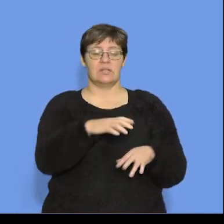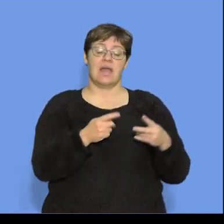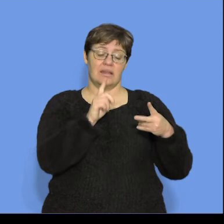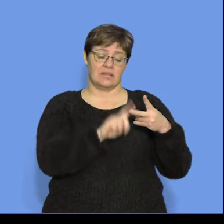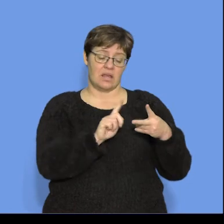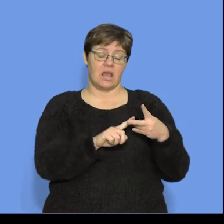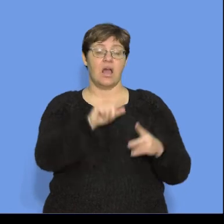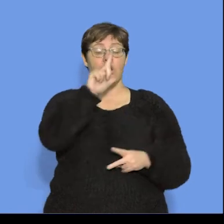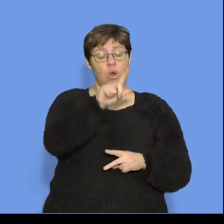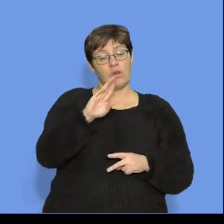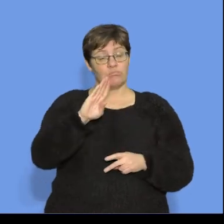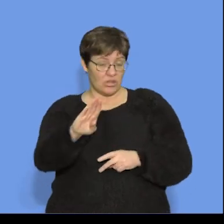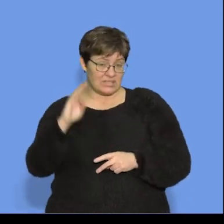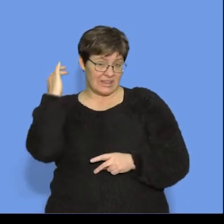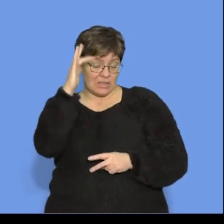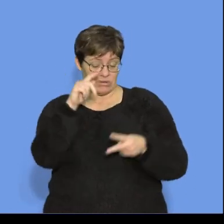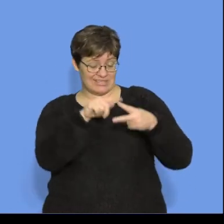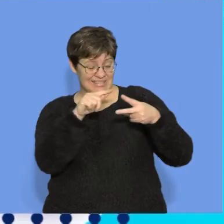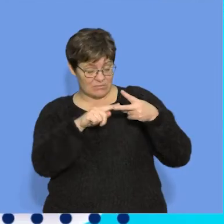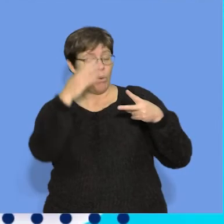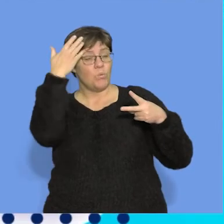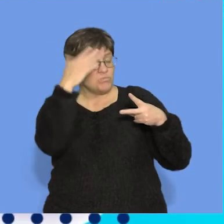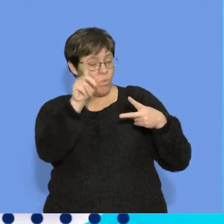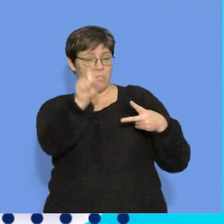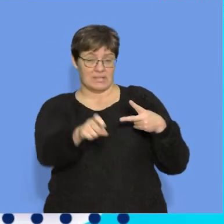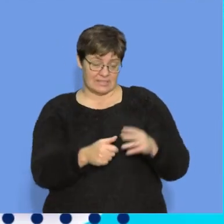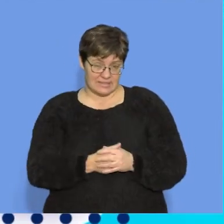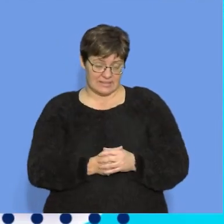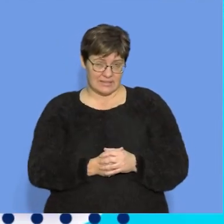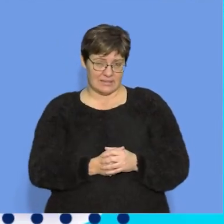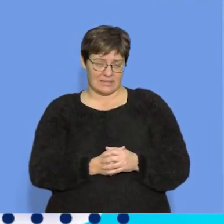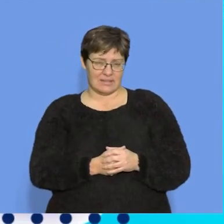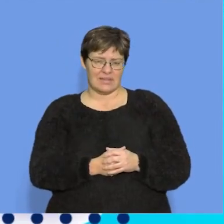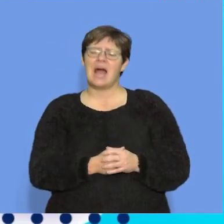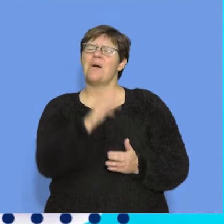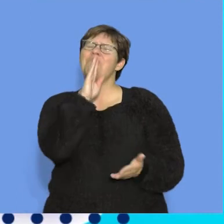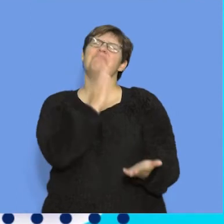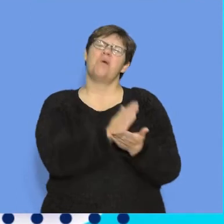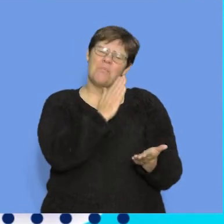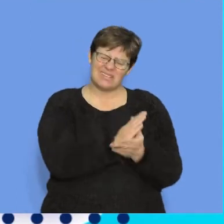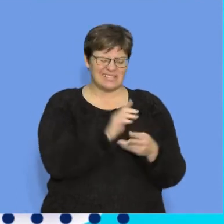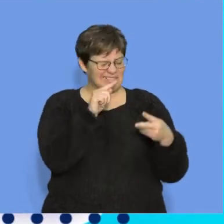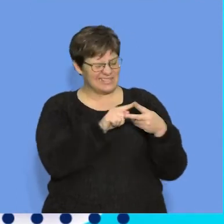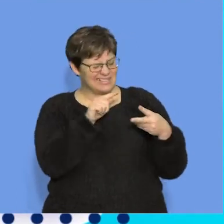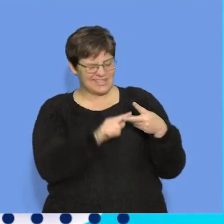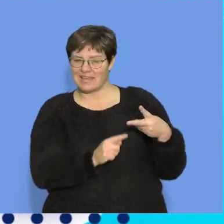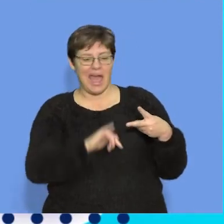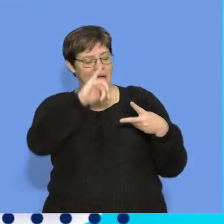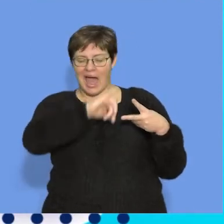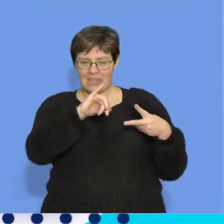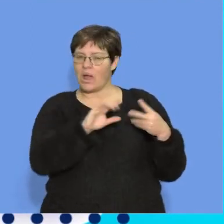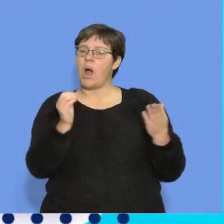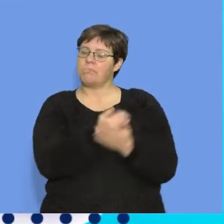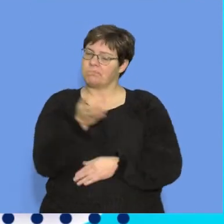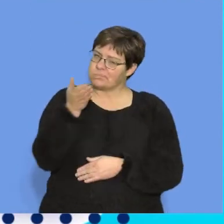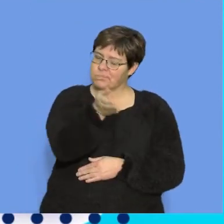You need to know these 2 theories. And I can almost guarantee you that one of these definitions is